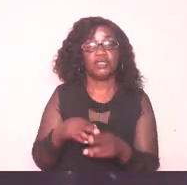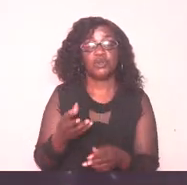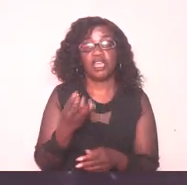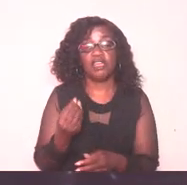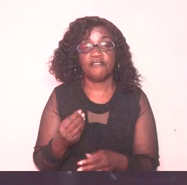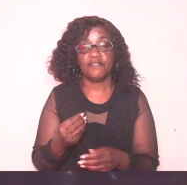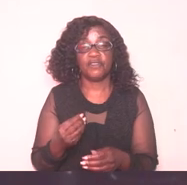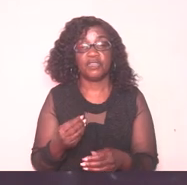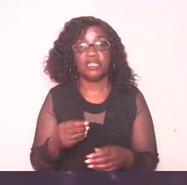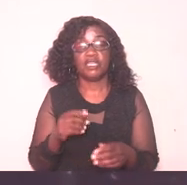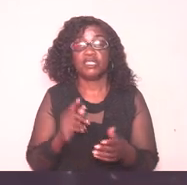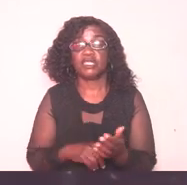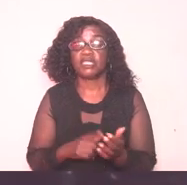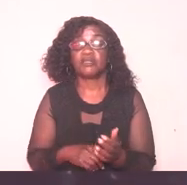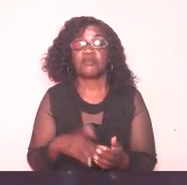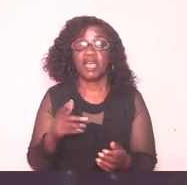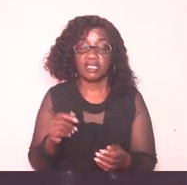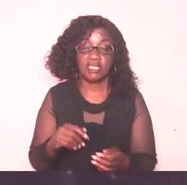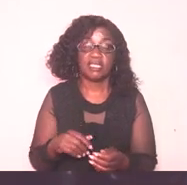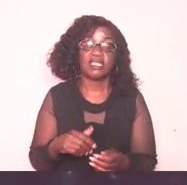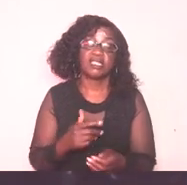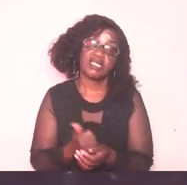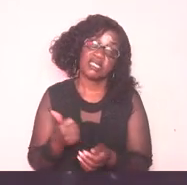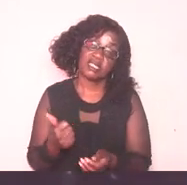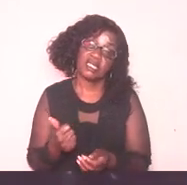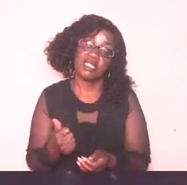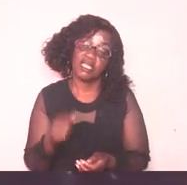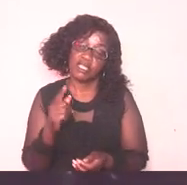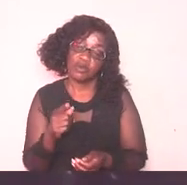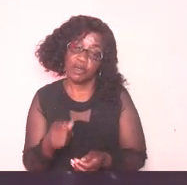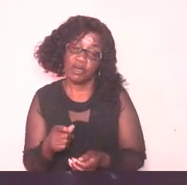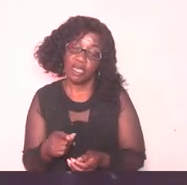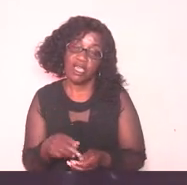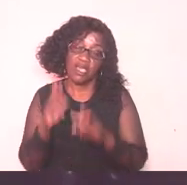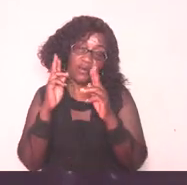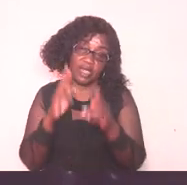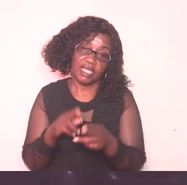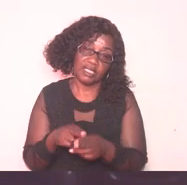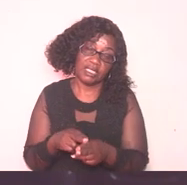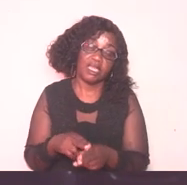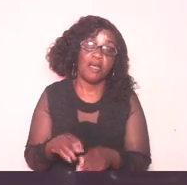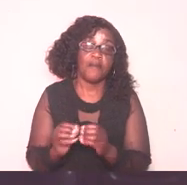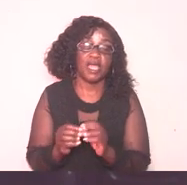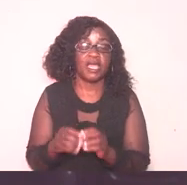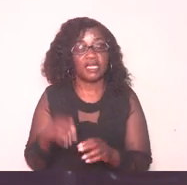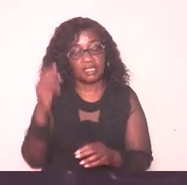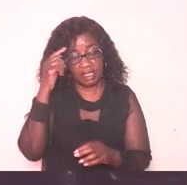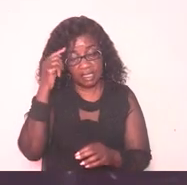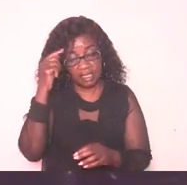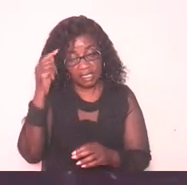sex or it's not. But we're here to debate if at the age of of 16 you are ready to make informed